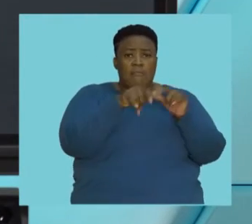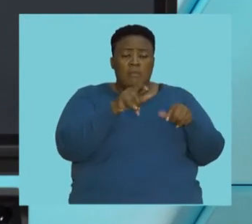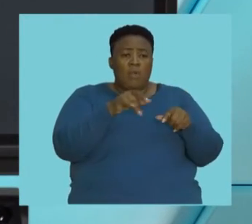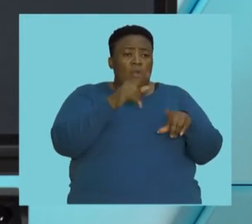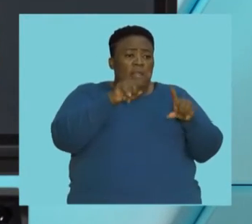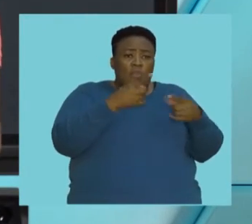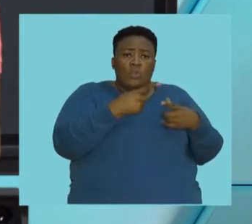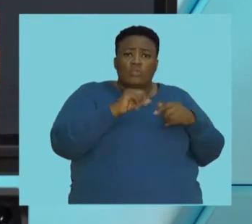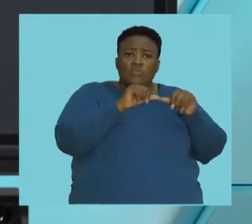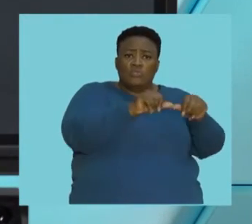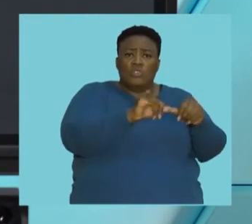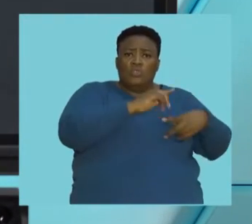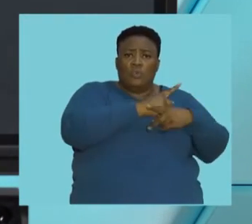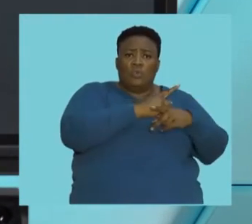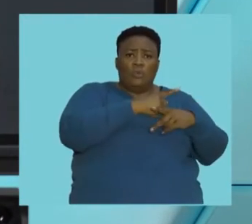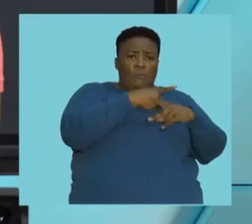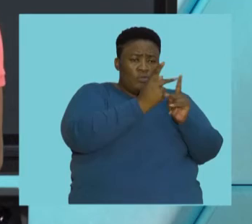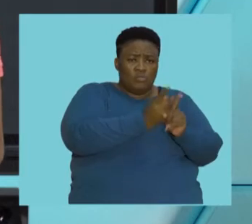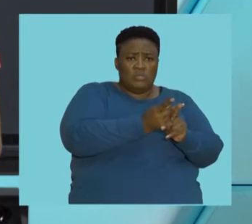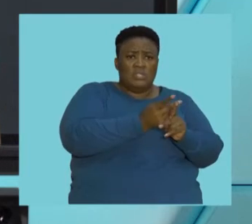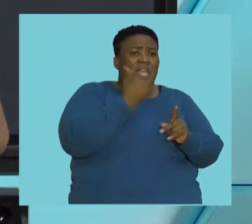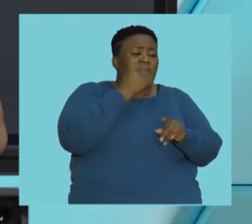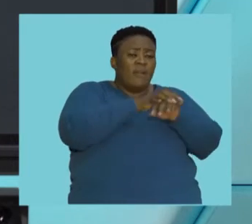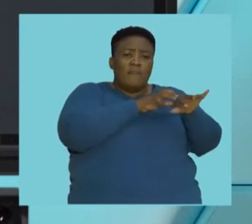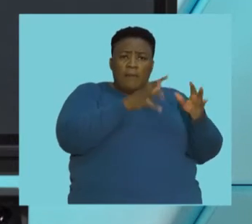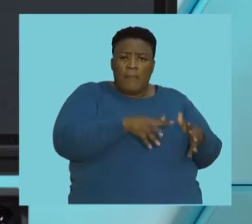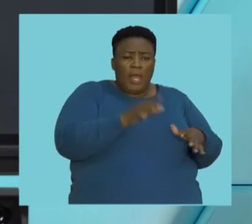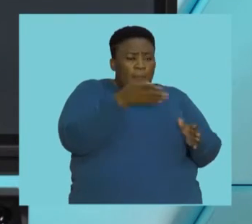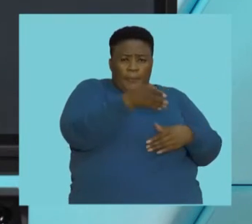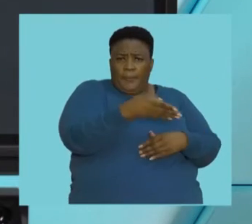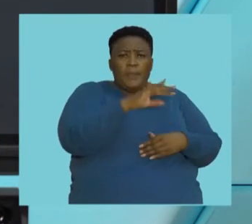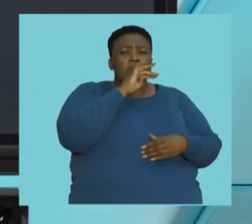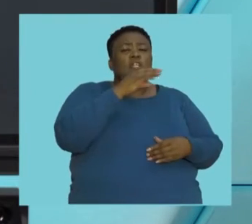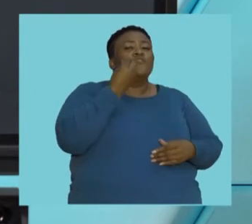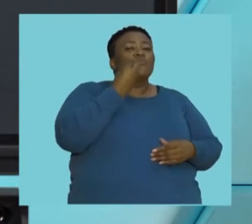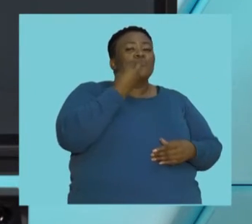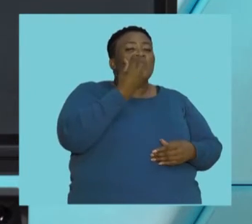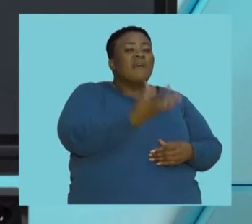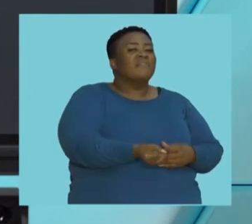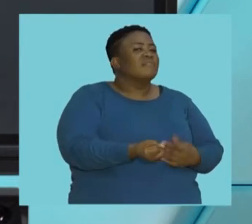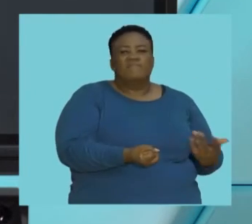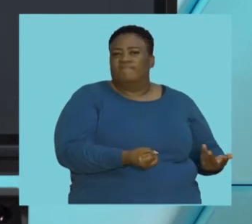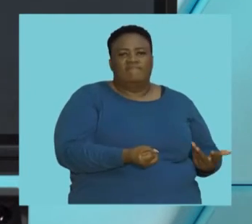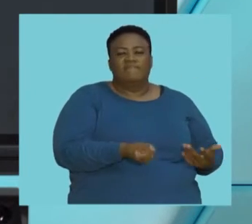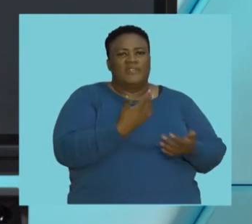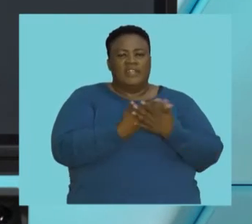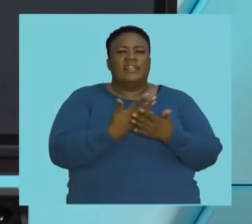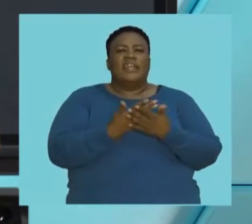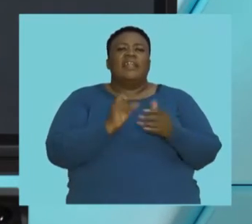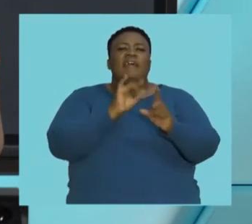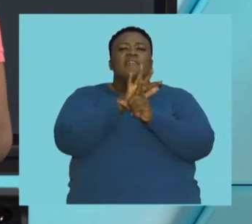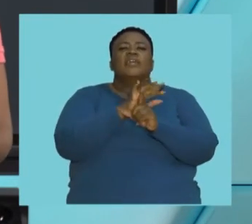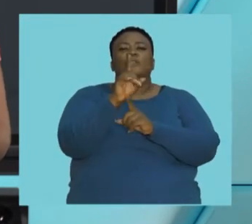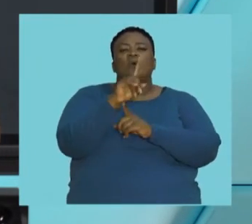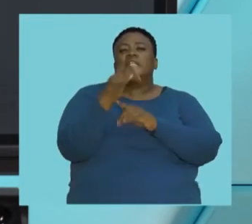the consumer. So if we don't have farmers, it means that we don't have food, and that again affects the security of food